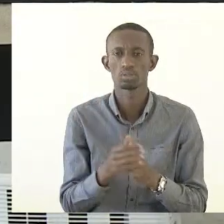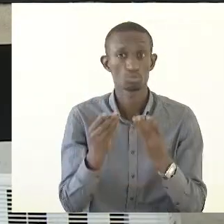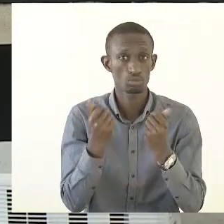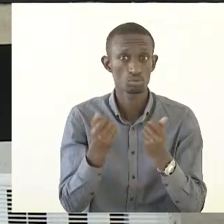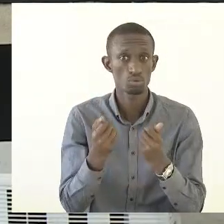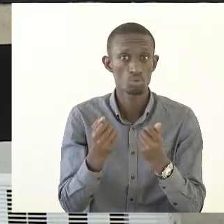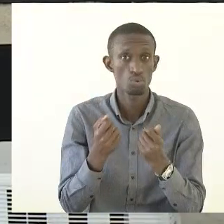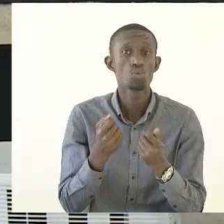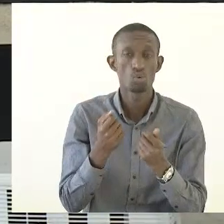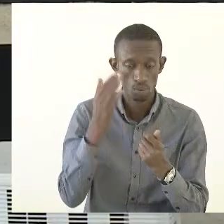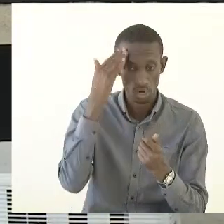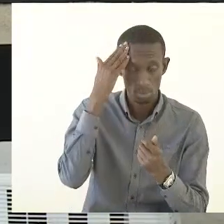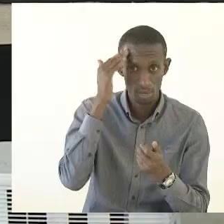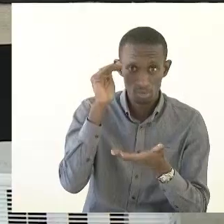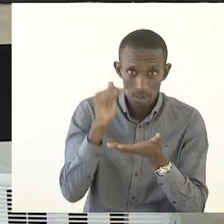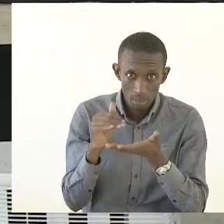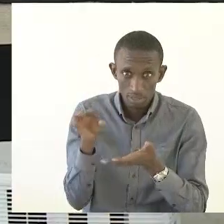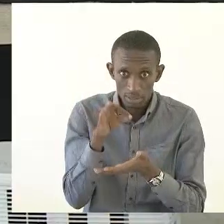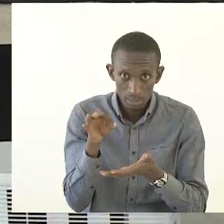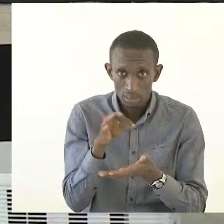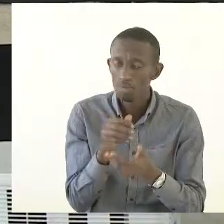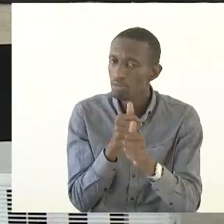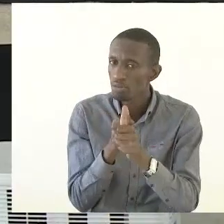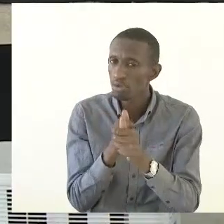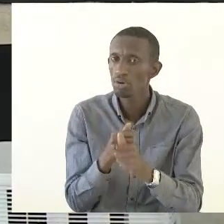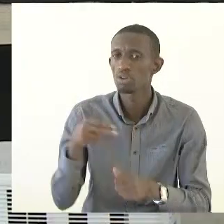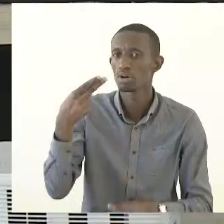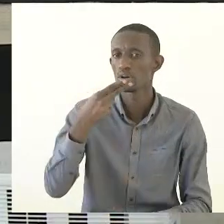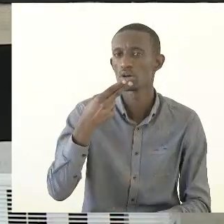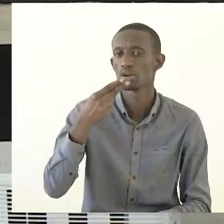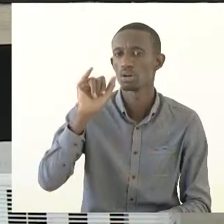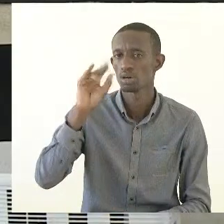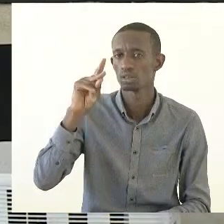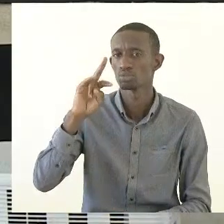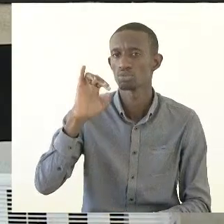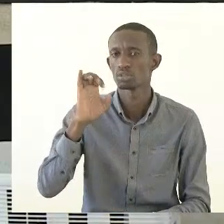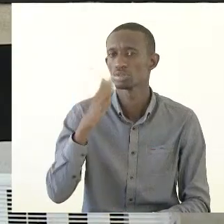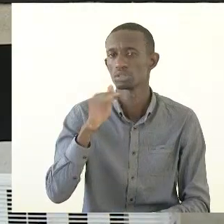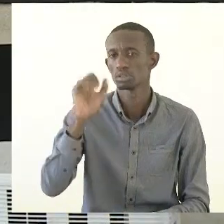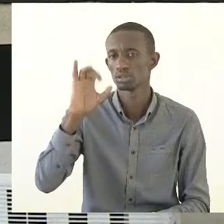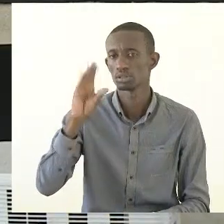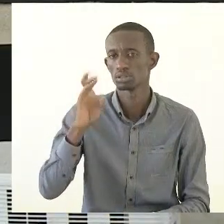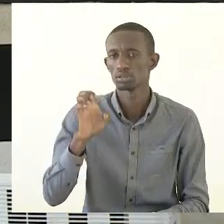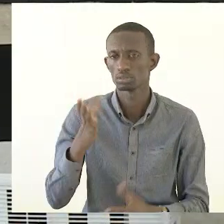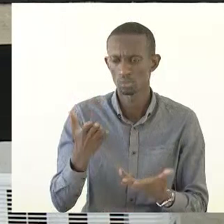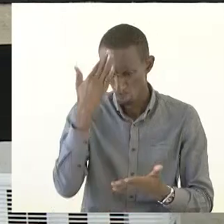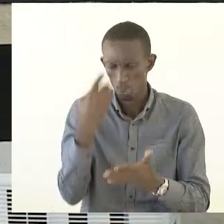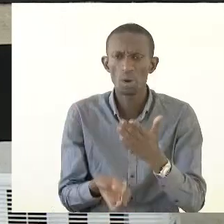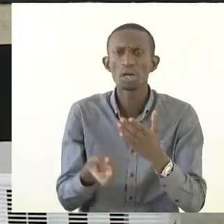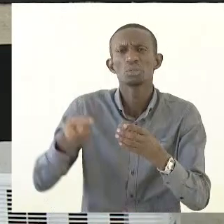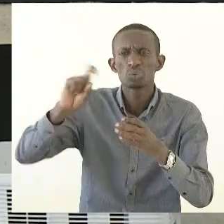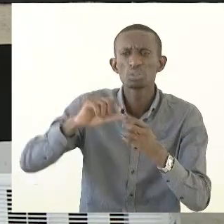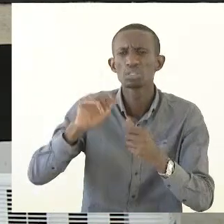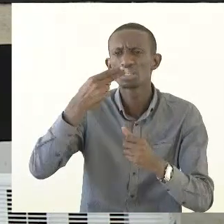sugars, followed by hydrochloric acid. Why do you add hydrochloric acid? To hydride the bond. And